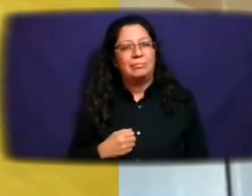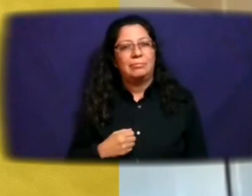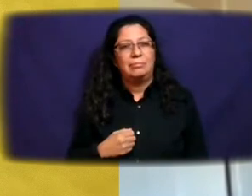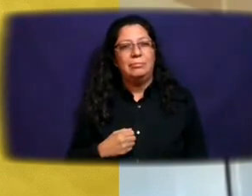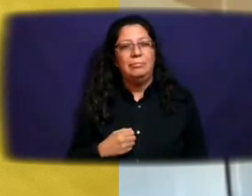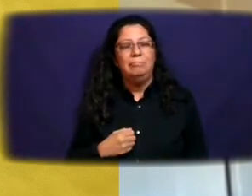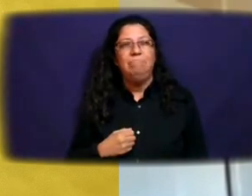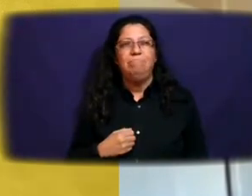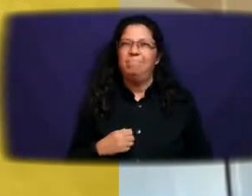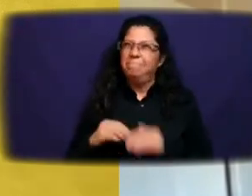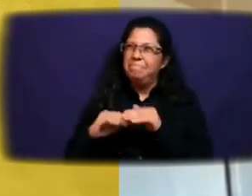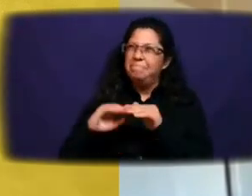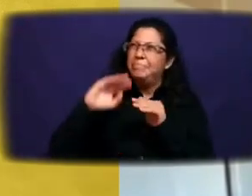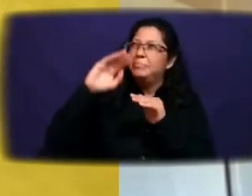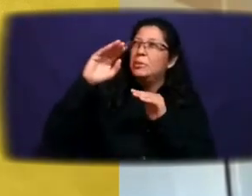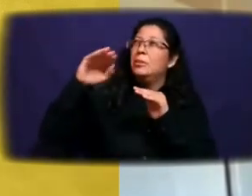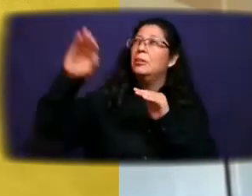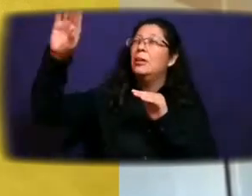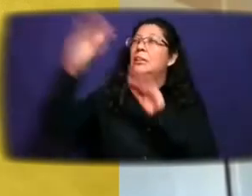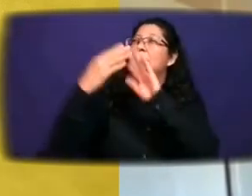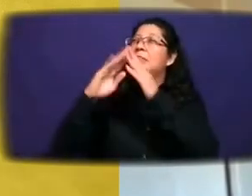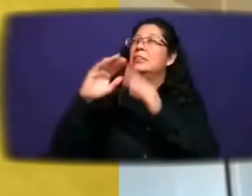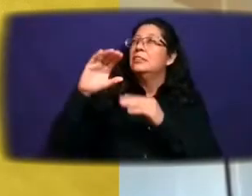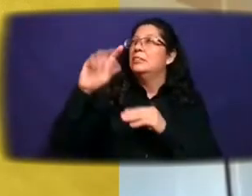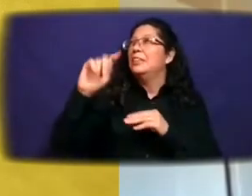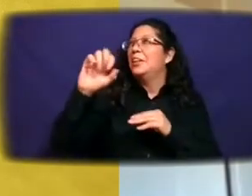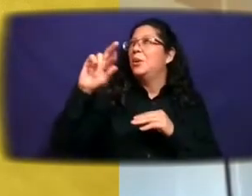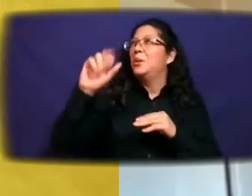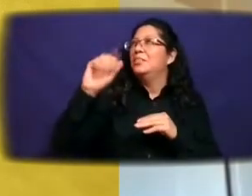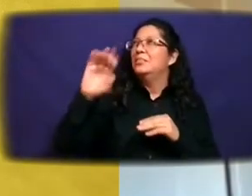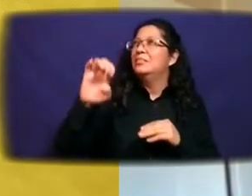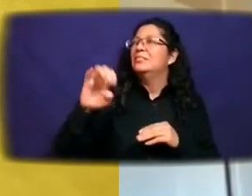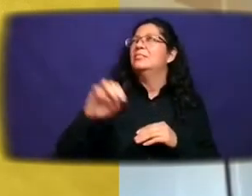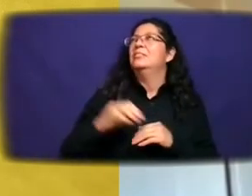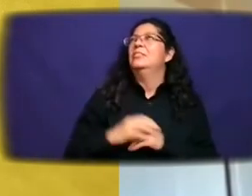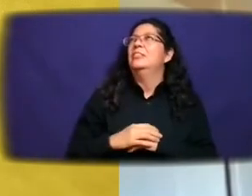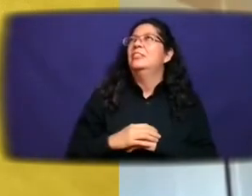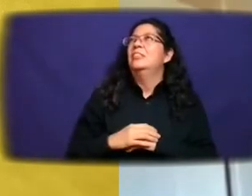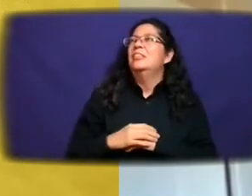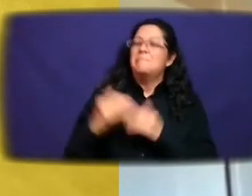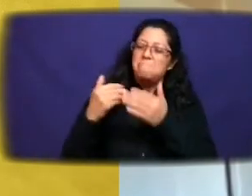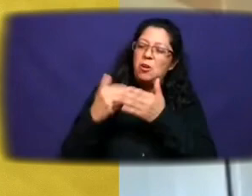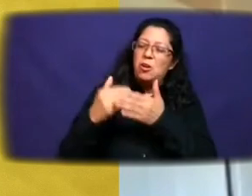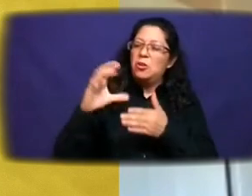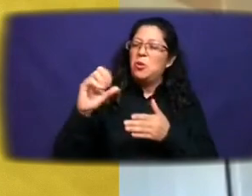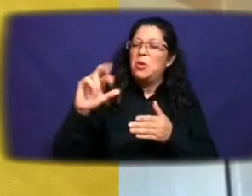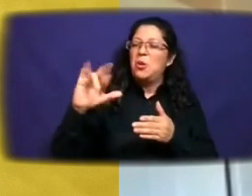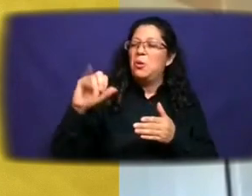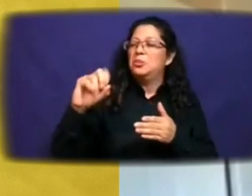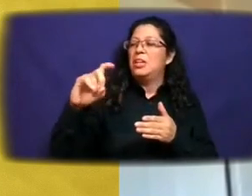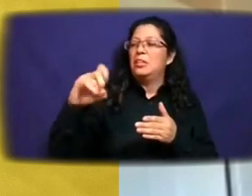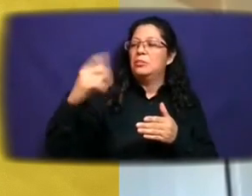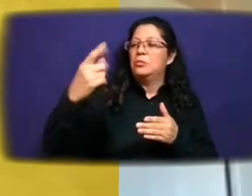They say the highest point in the city is in City Terrace, somewhere near Coyoacán